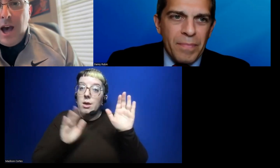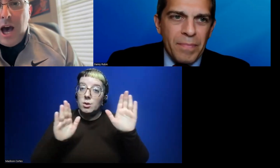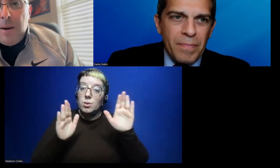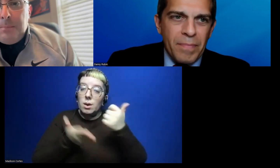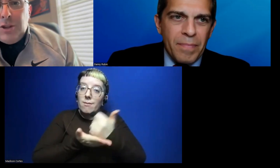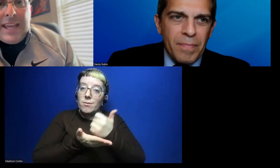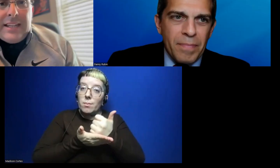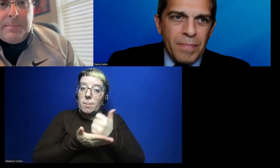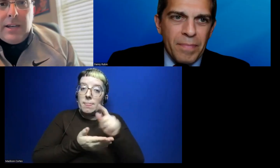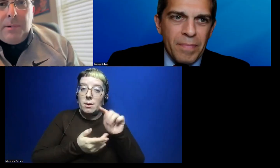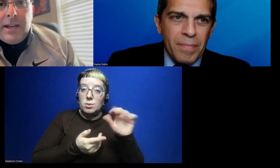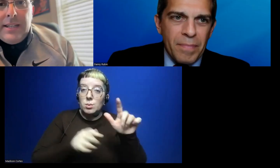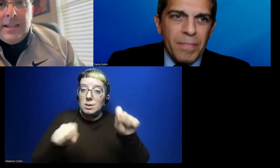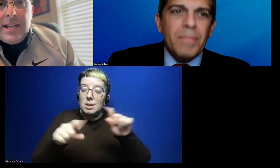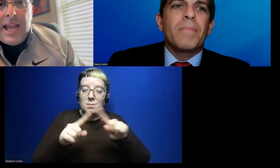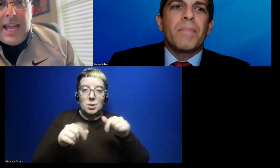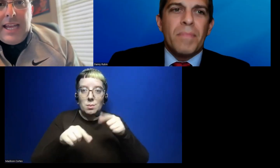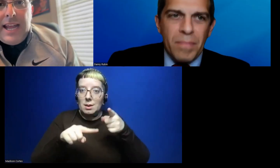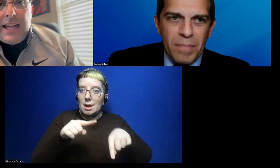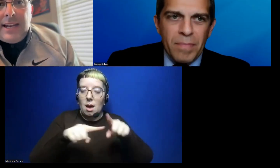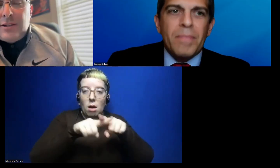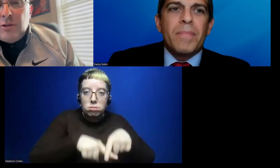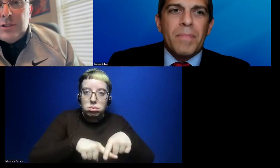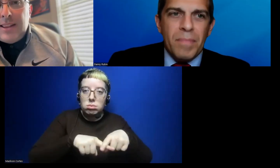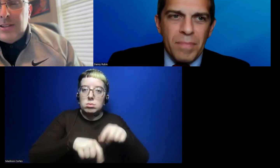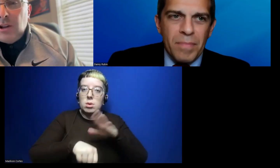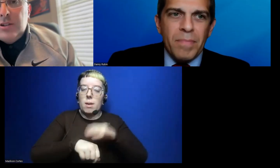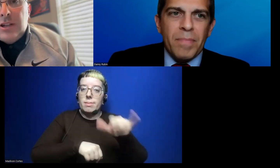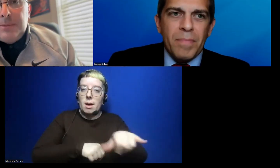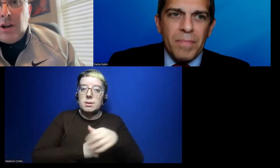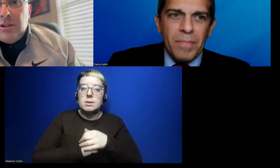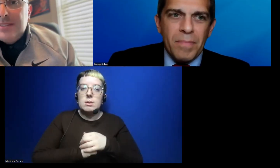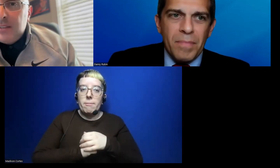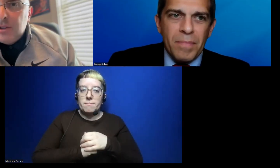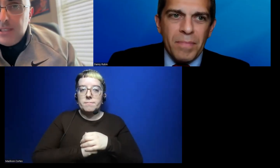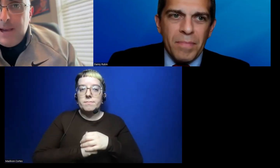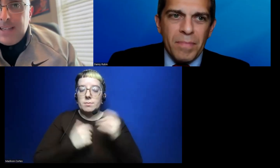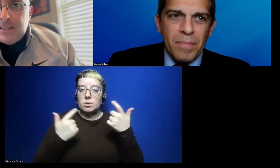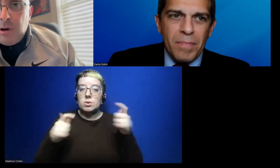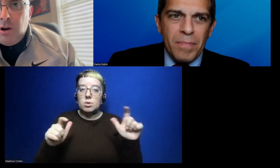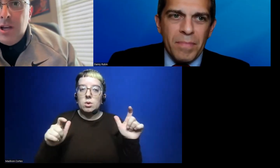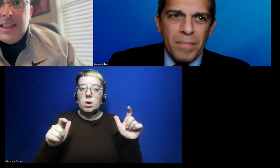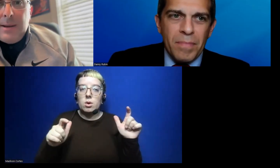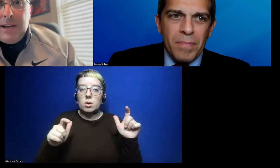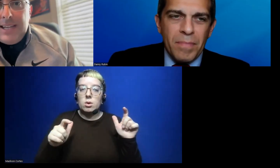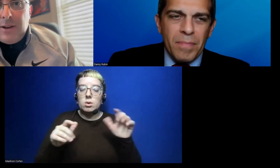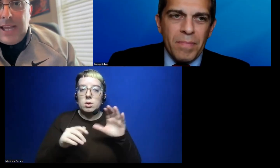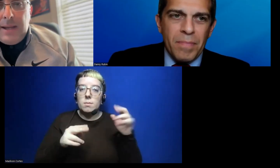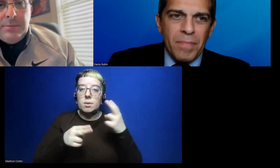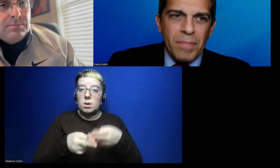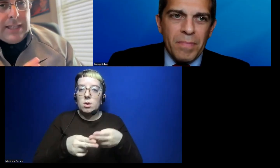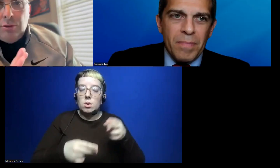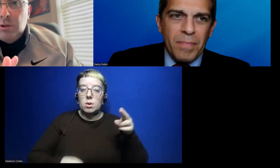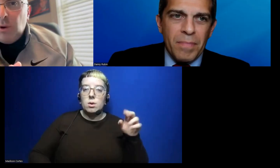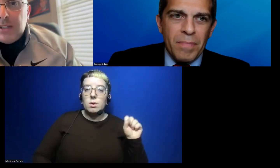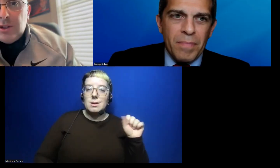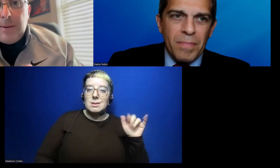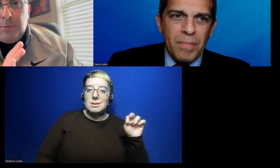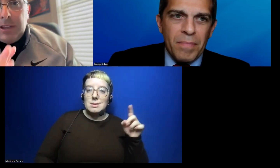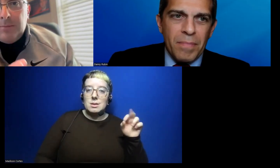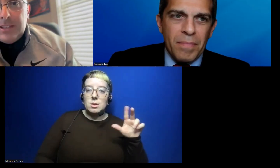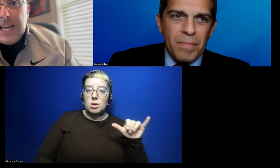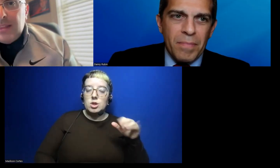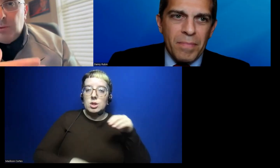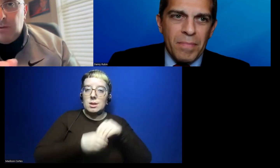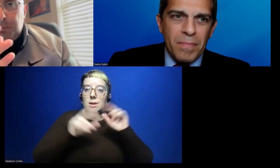tool, but you can't depend upon it. And I talk to coaches a lot. There's a large company called Synergy in basketball. They break down games. They do a great